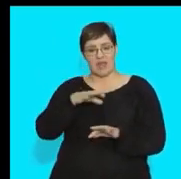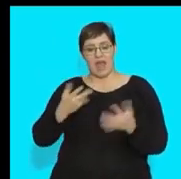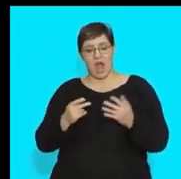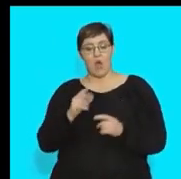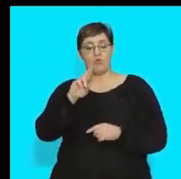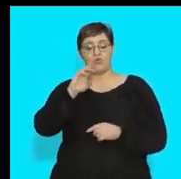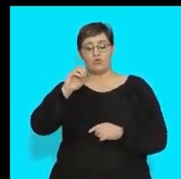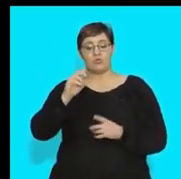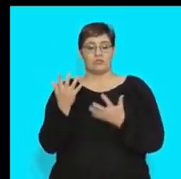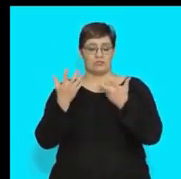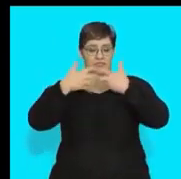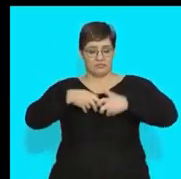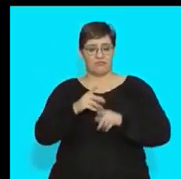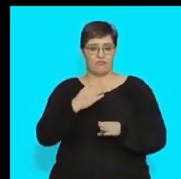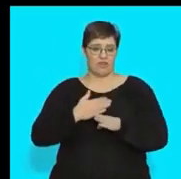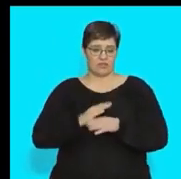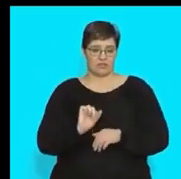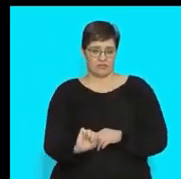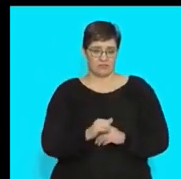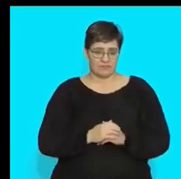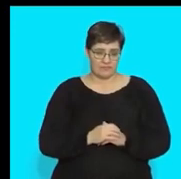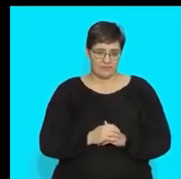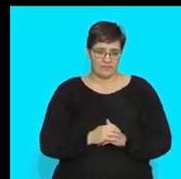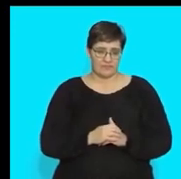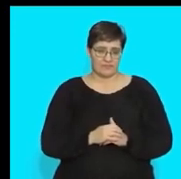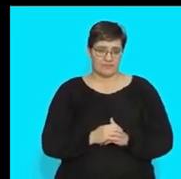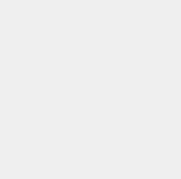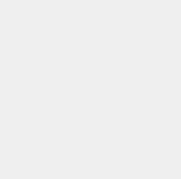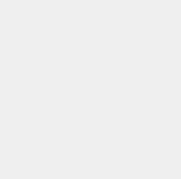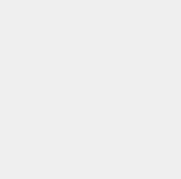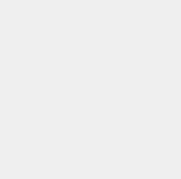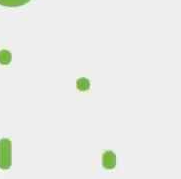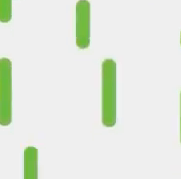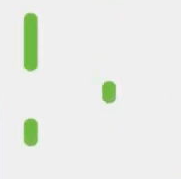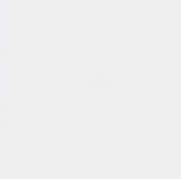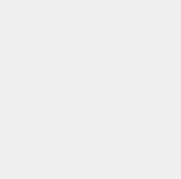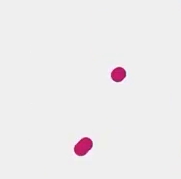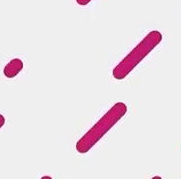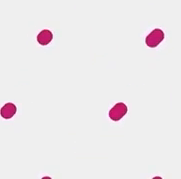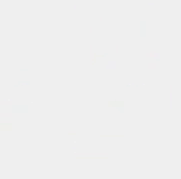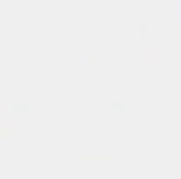concept of how a root hair is adapted to its function.